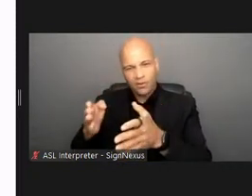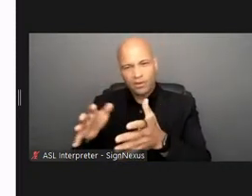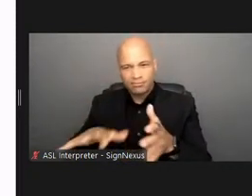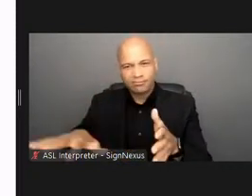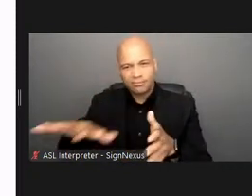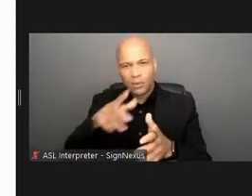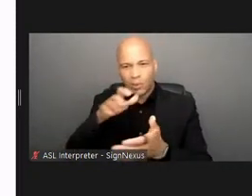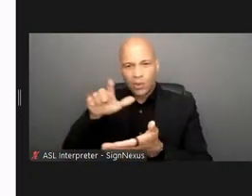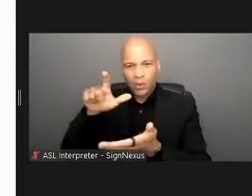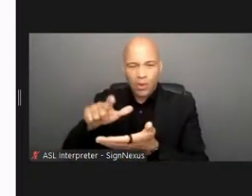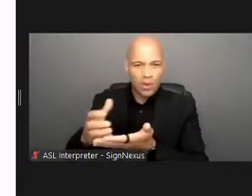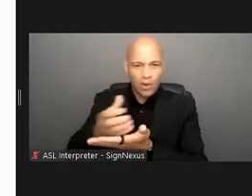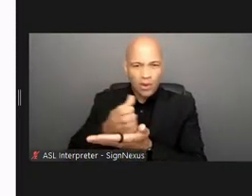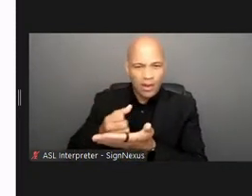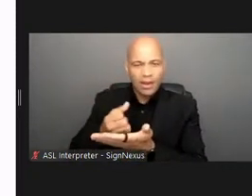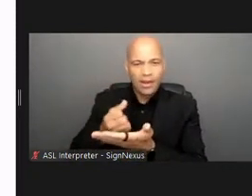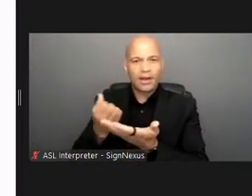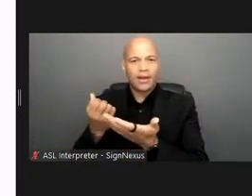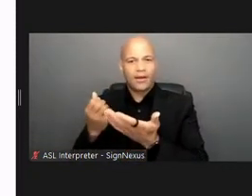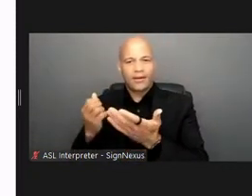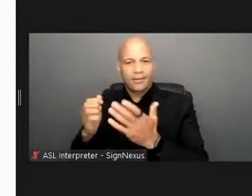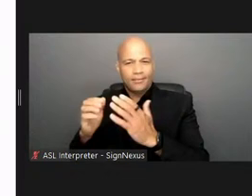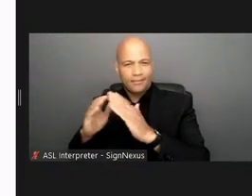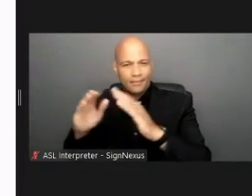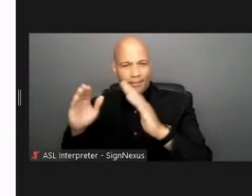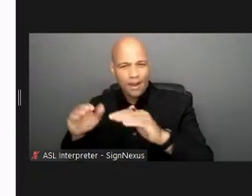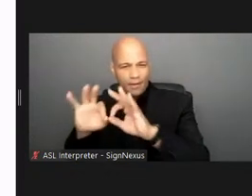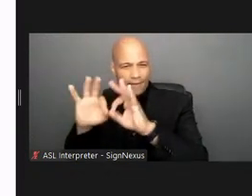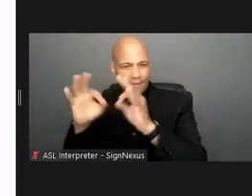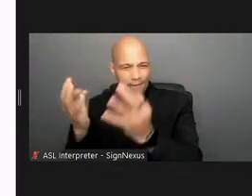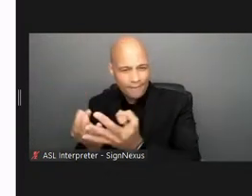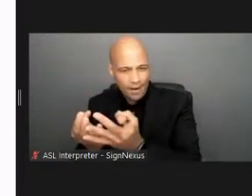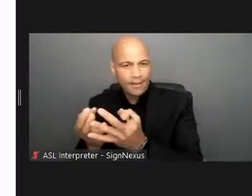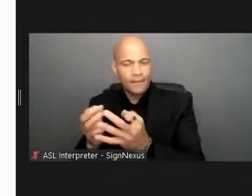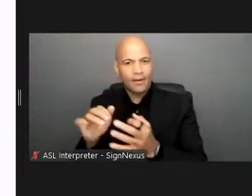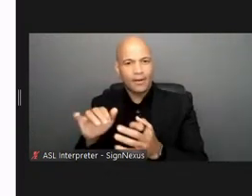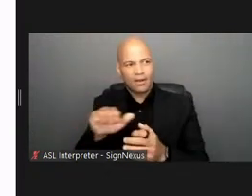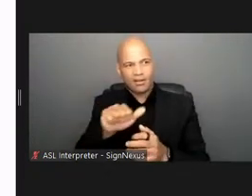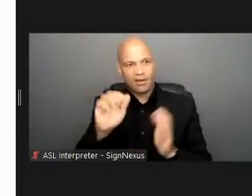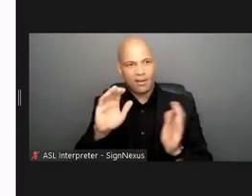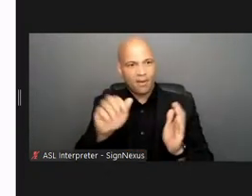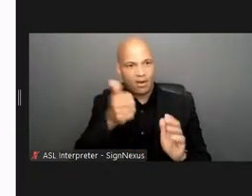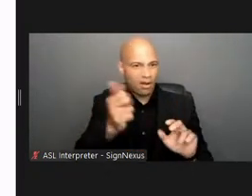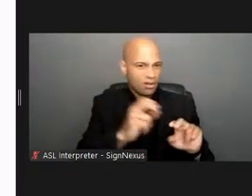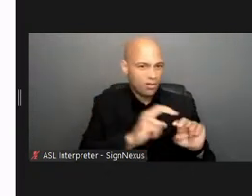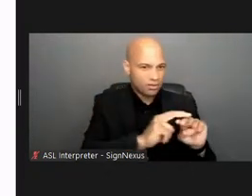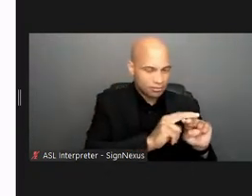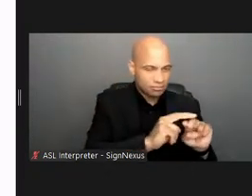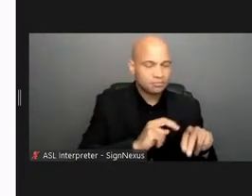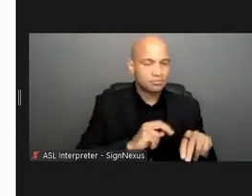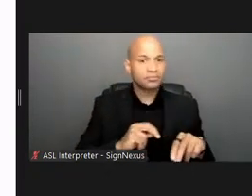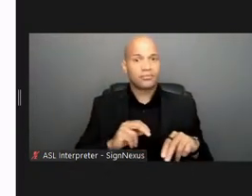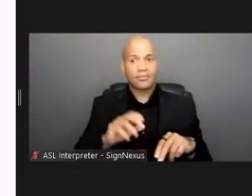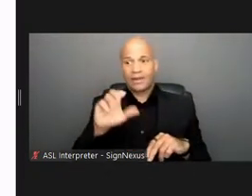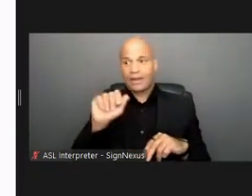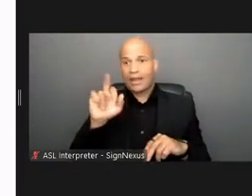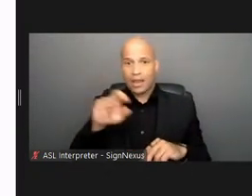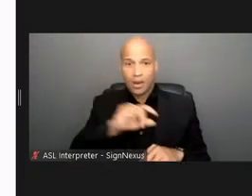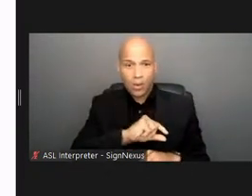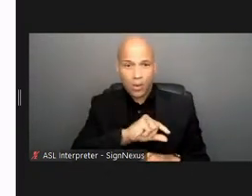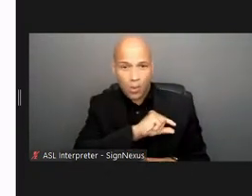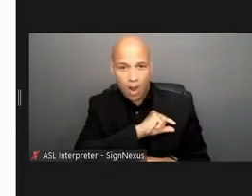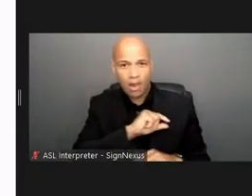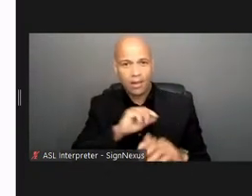than other modes including subways MTA developed a new approach that combines considerations of equity and air quality to identify